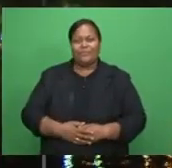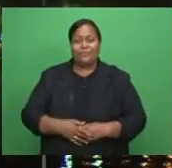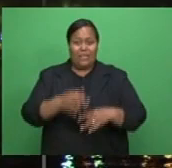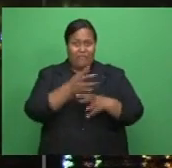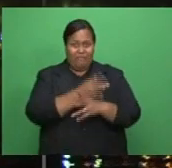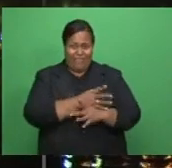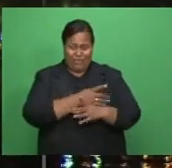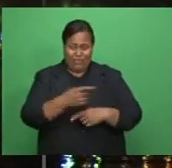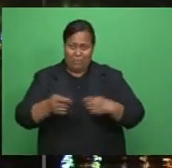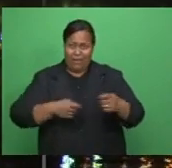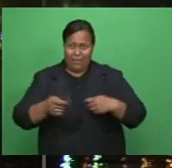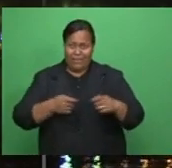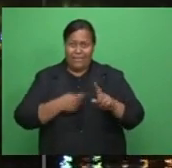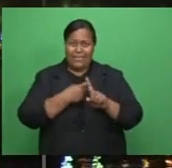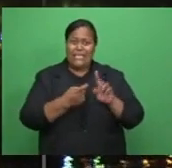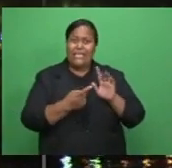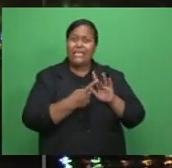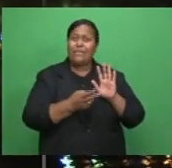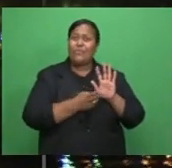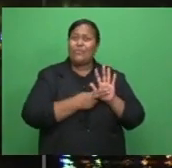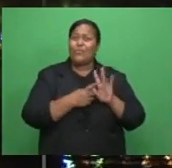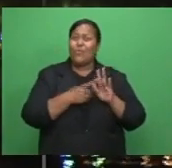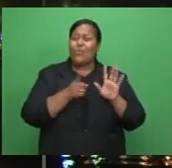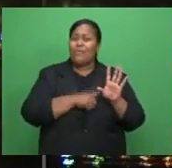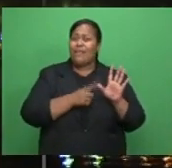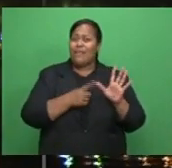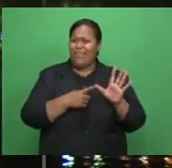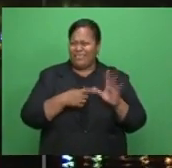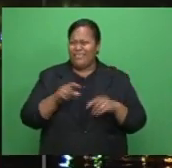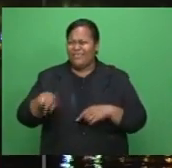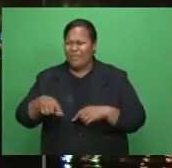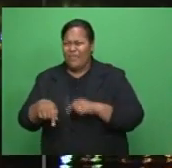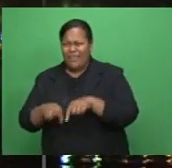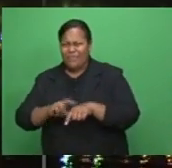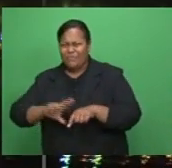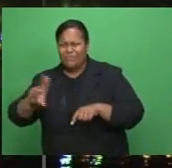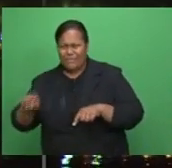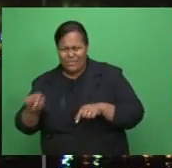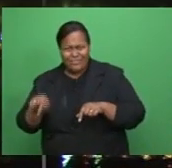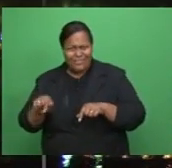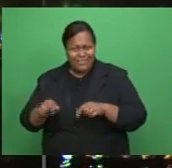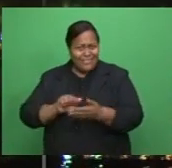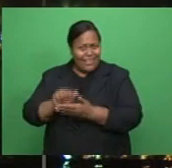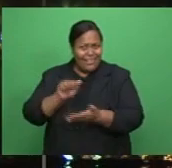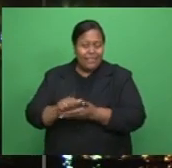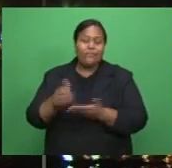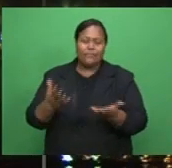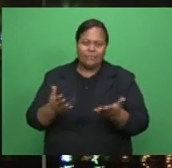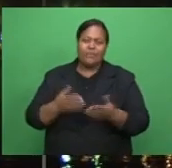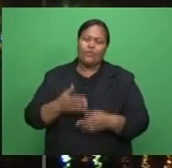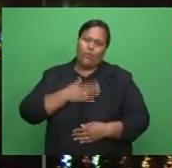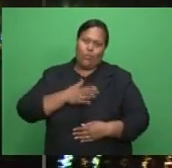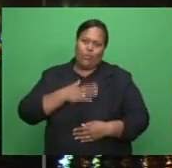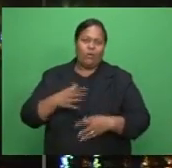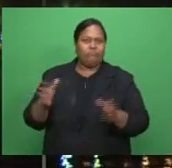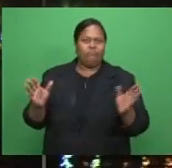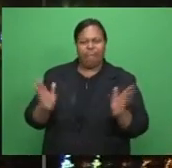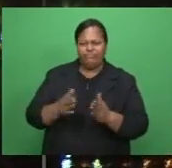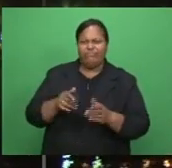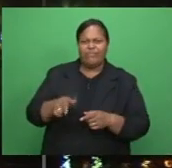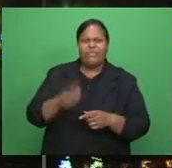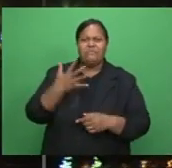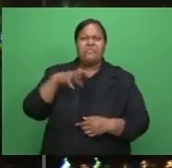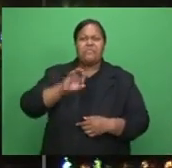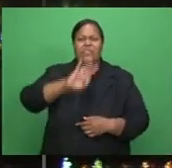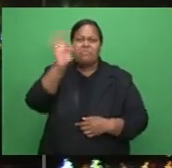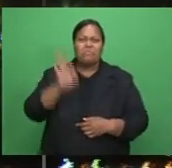Bridge in Kinoya outside Suva anticipate a budget that will look after the small and medium enterprises. This follows a 50% decline in their